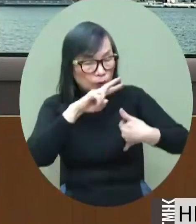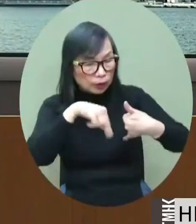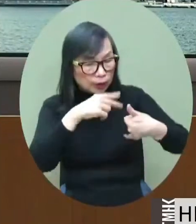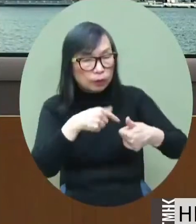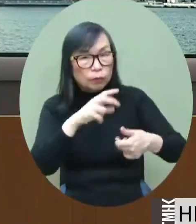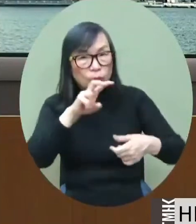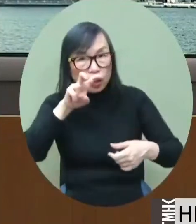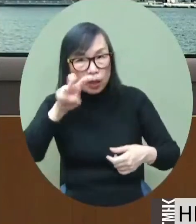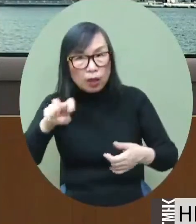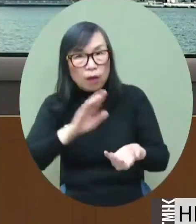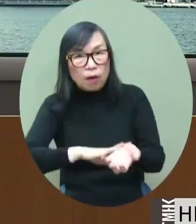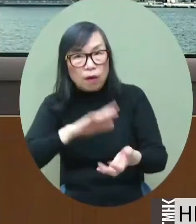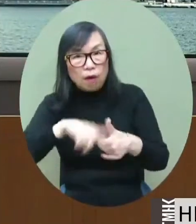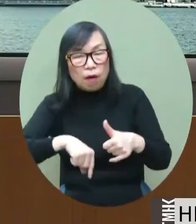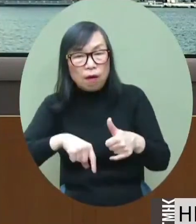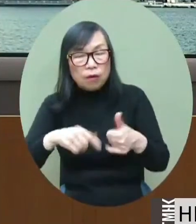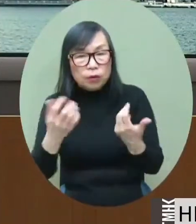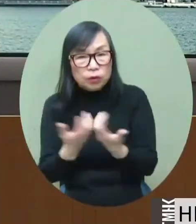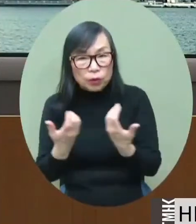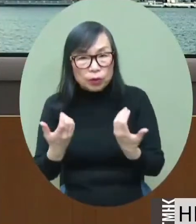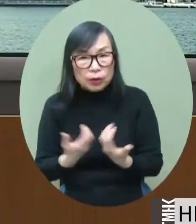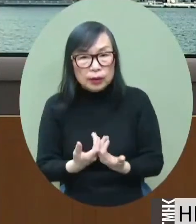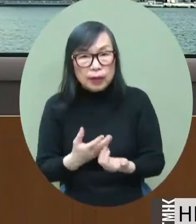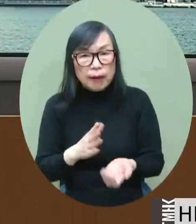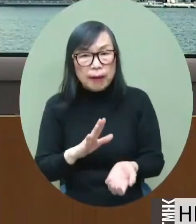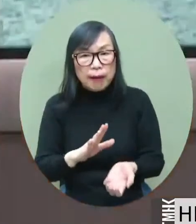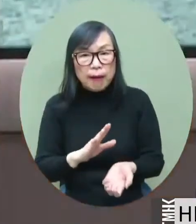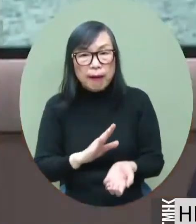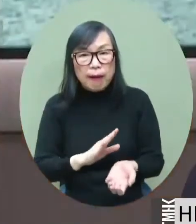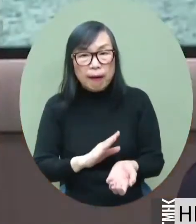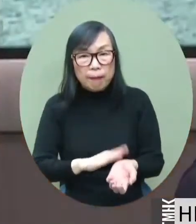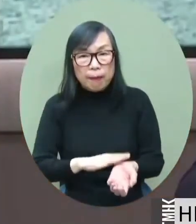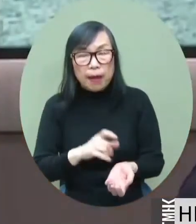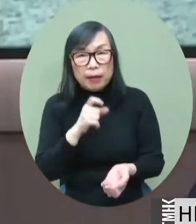operations? Recently,